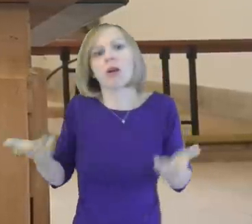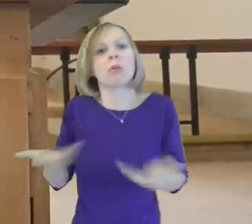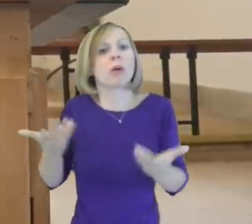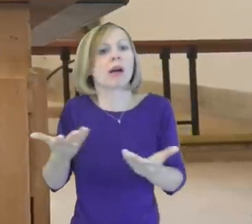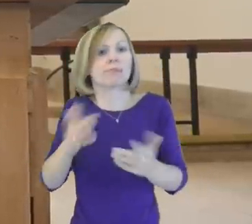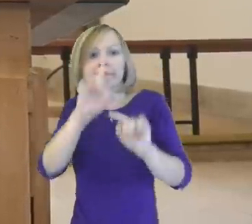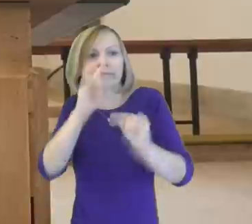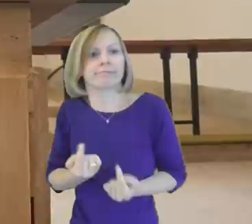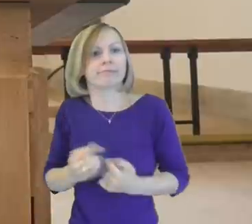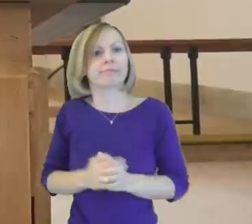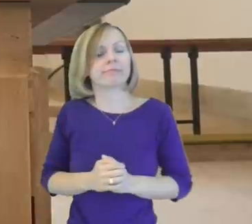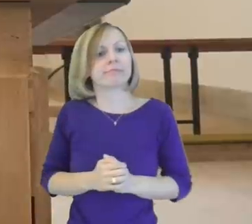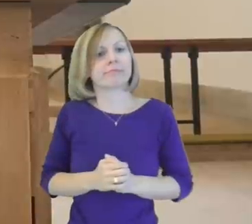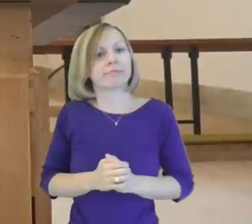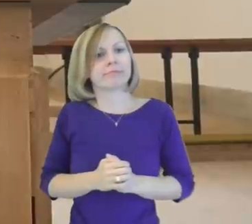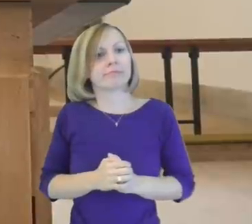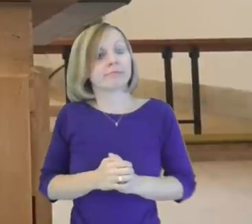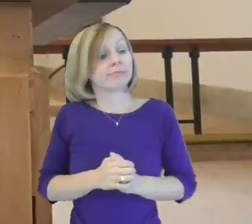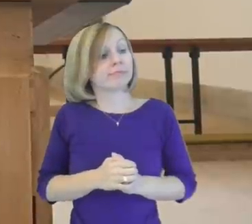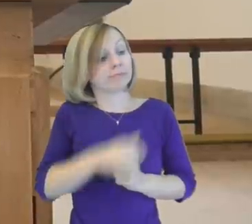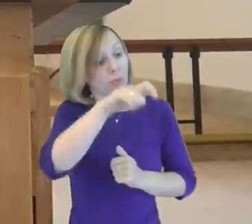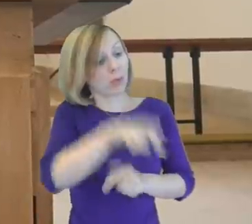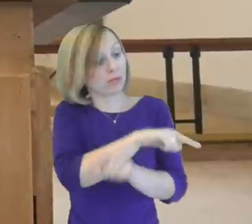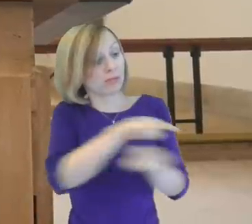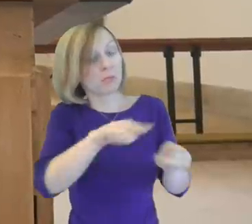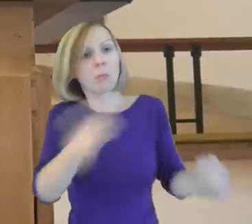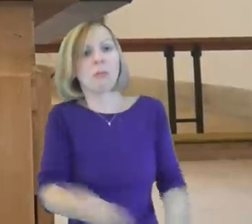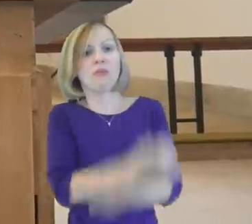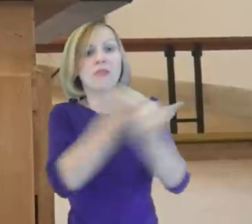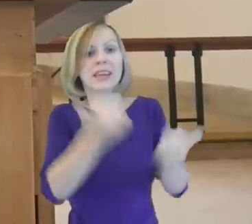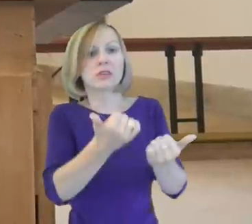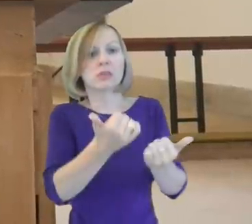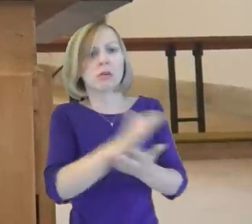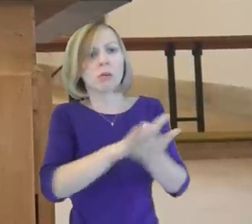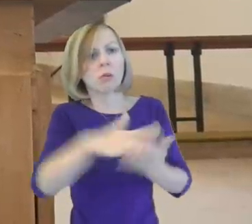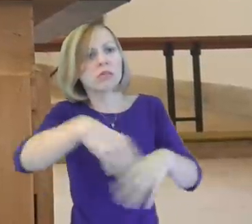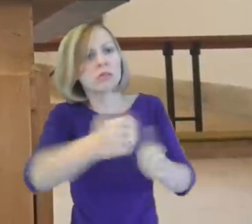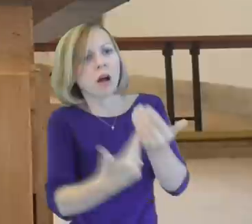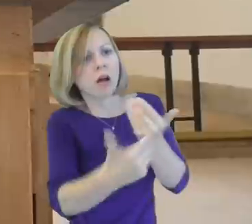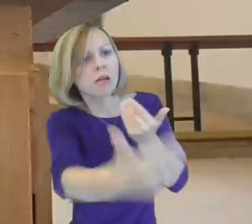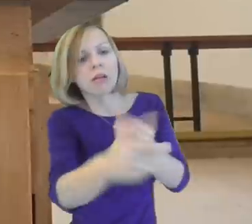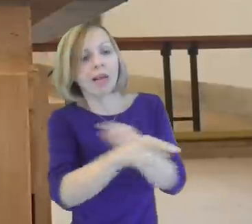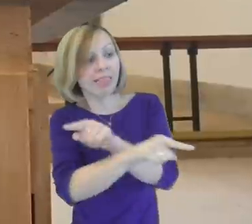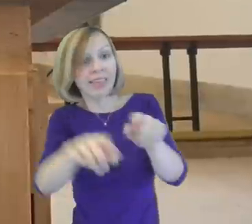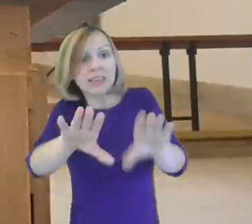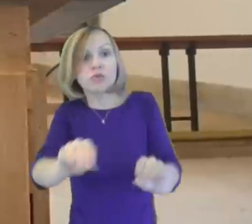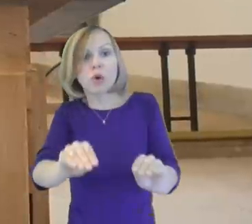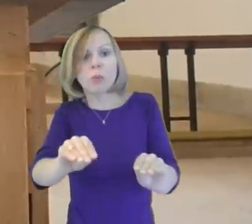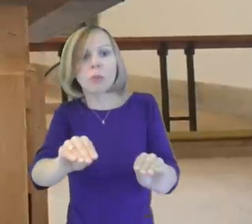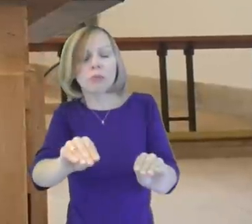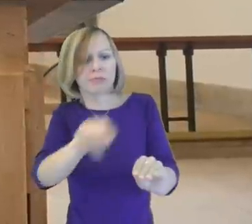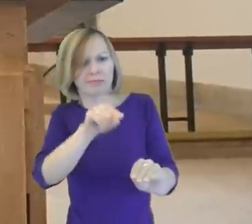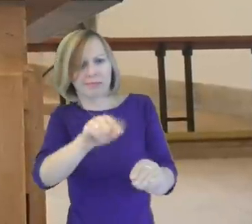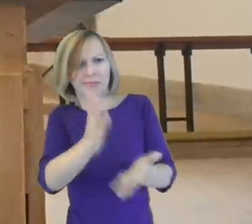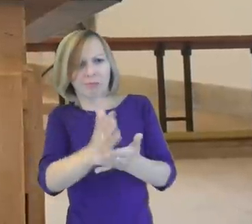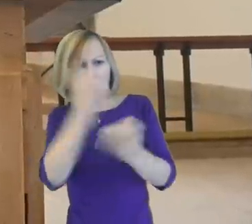When a man hath done, then he beginneth, and when he leaveth off, then he shall